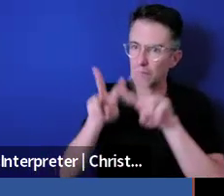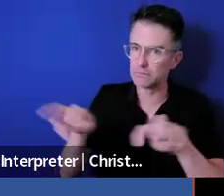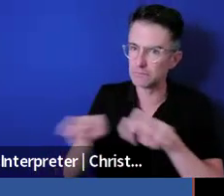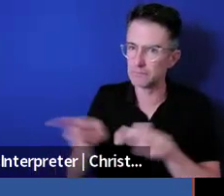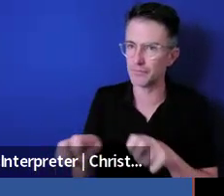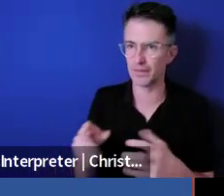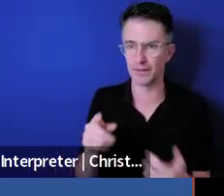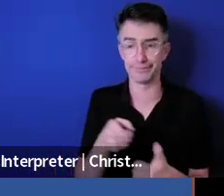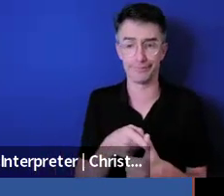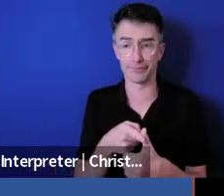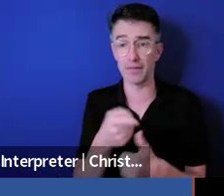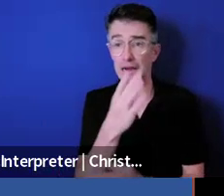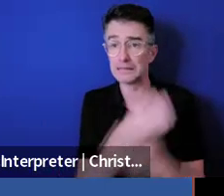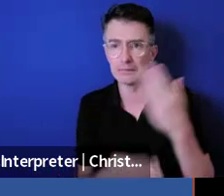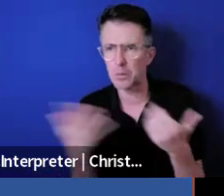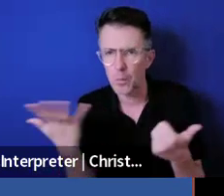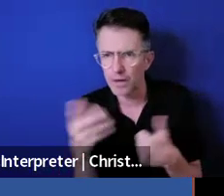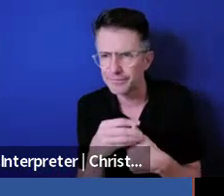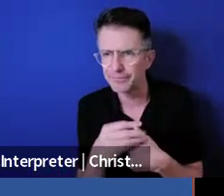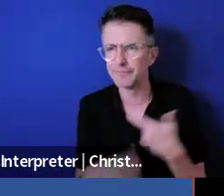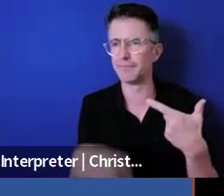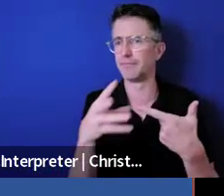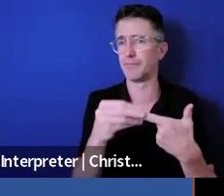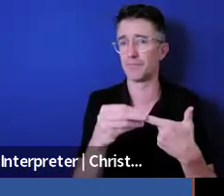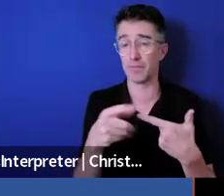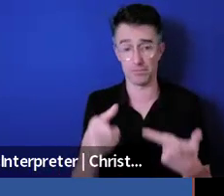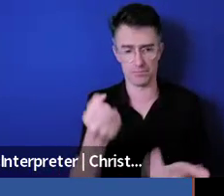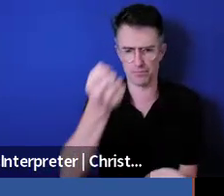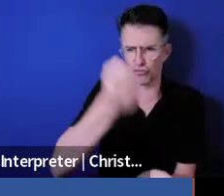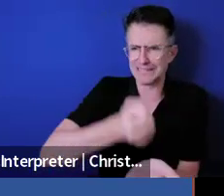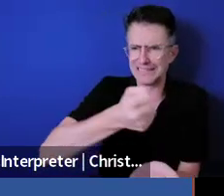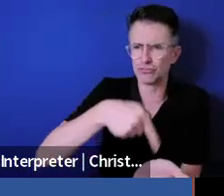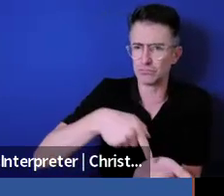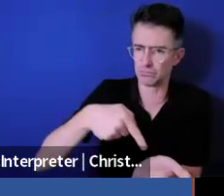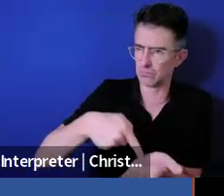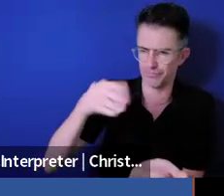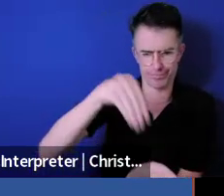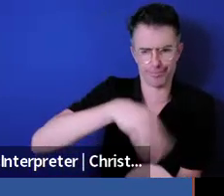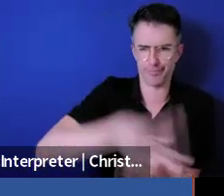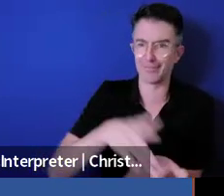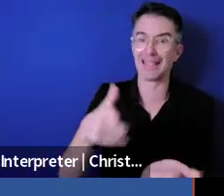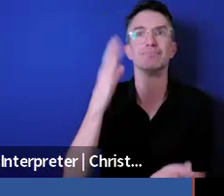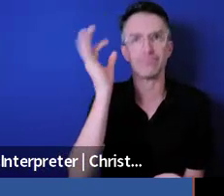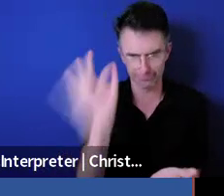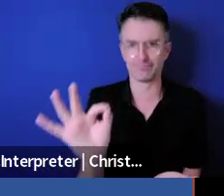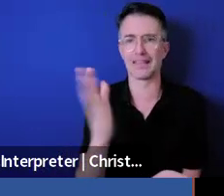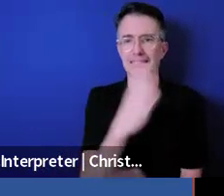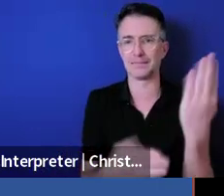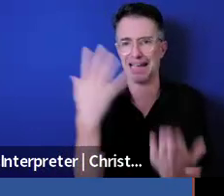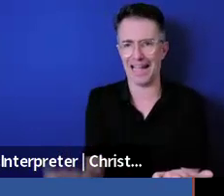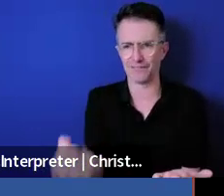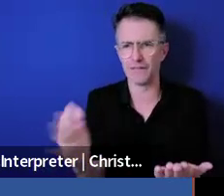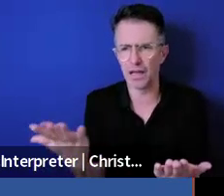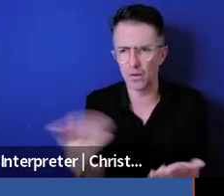or a determination of disability based on official criteria. And today we will have example from different